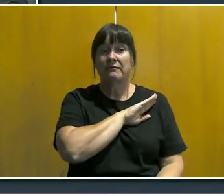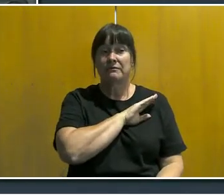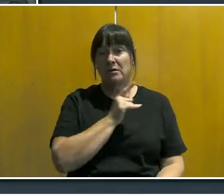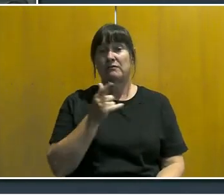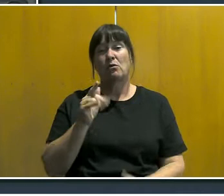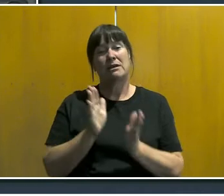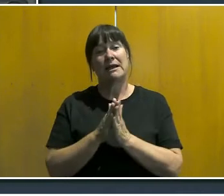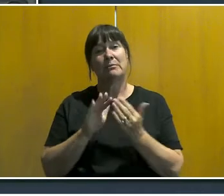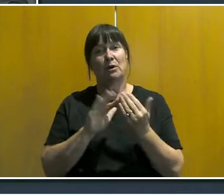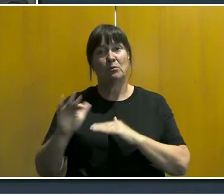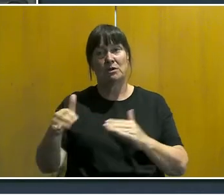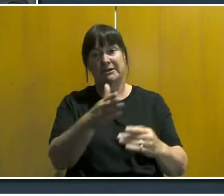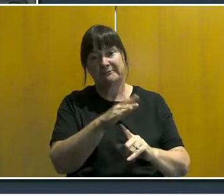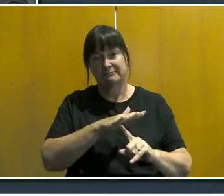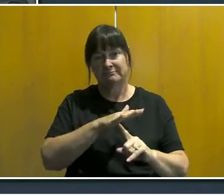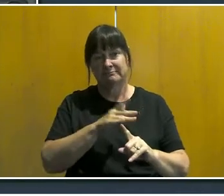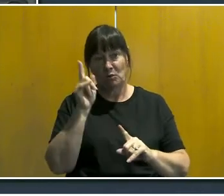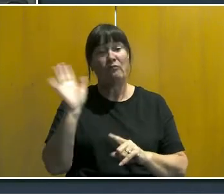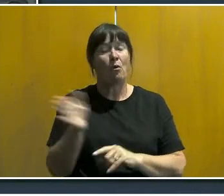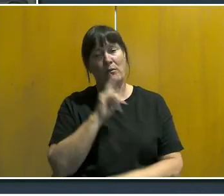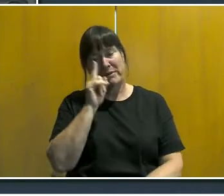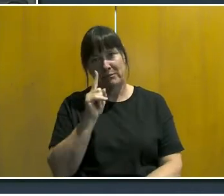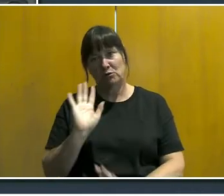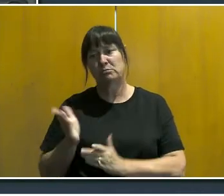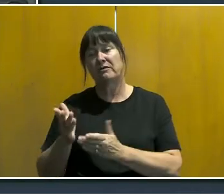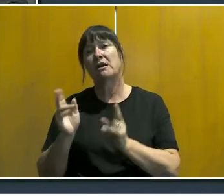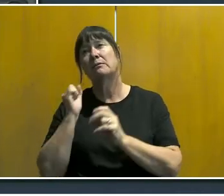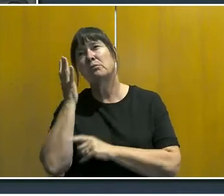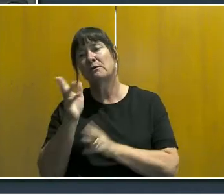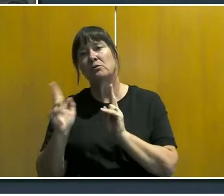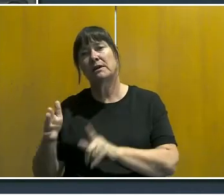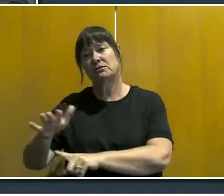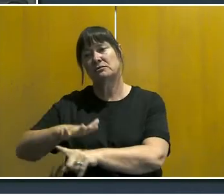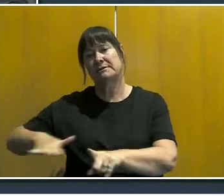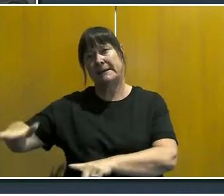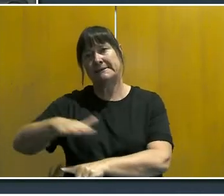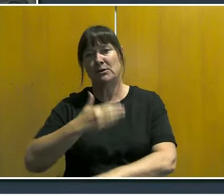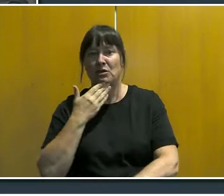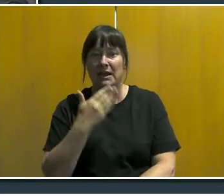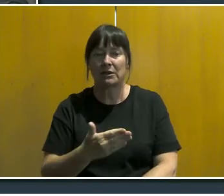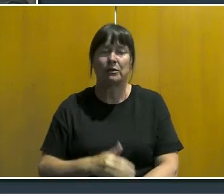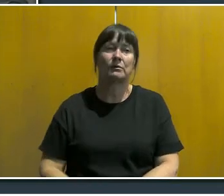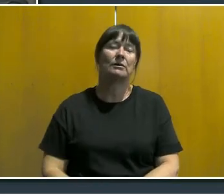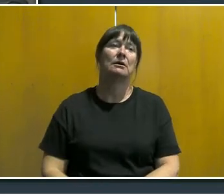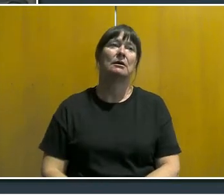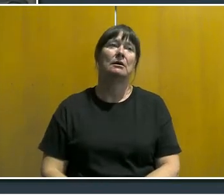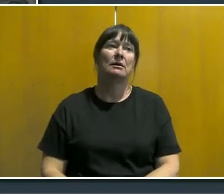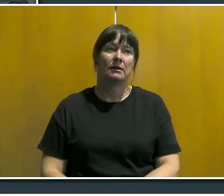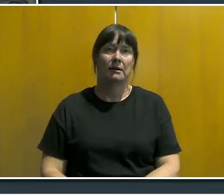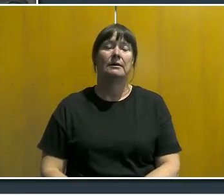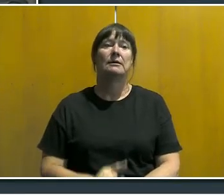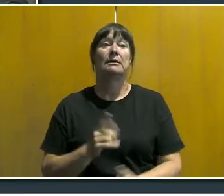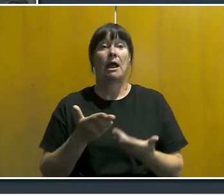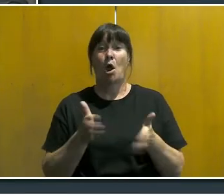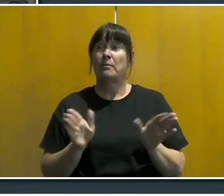Napier community with providing such a beautiful natural space. So in saying that, I will open up